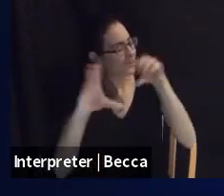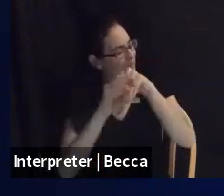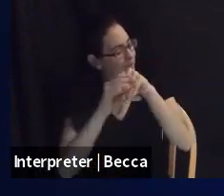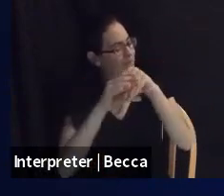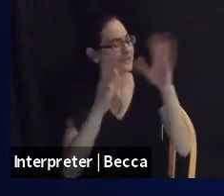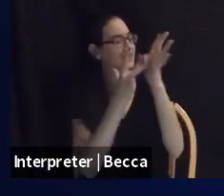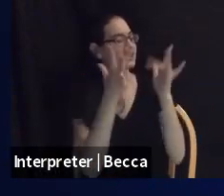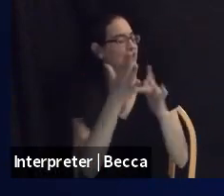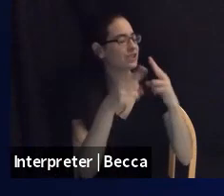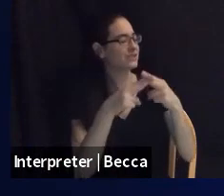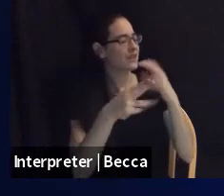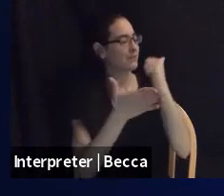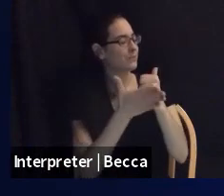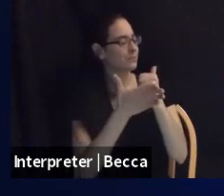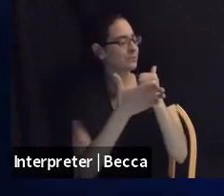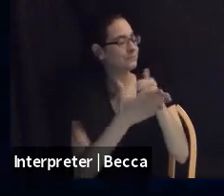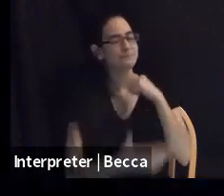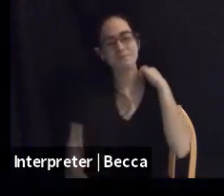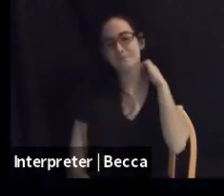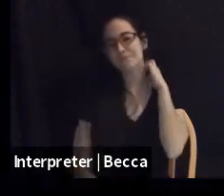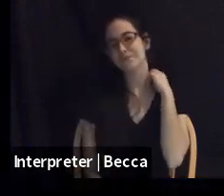pray. Amen.